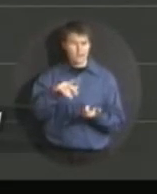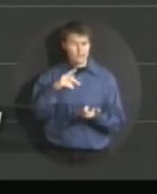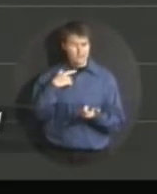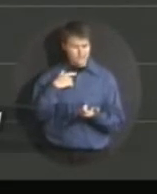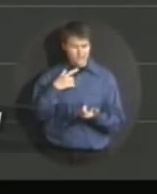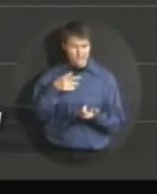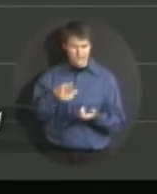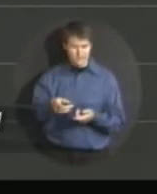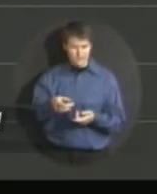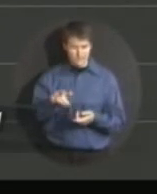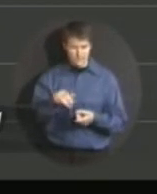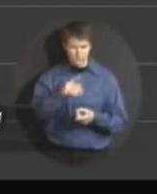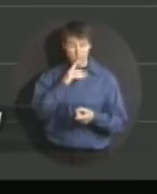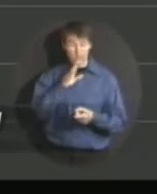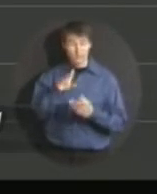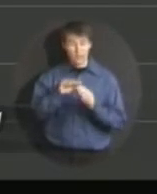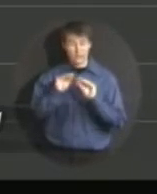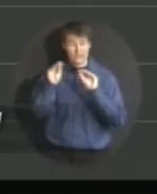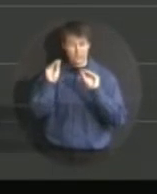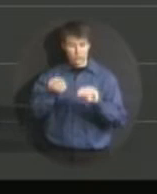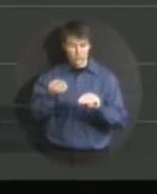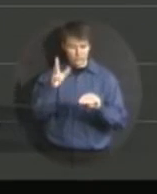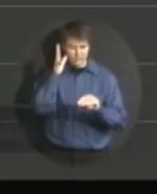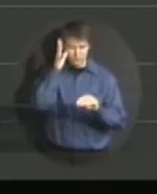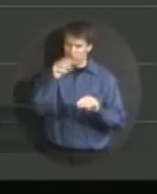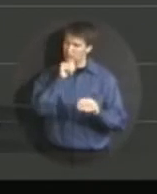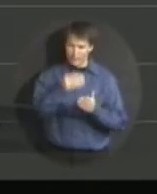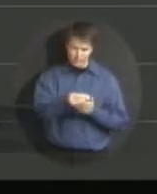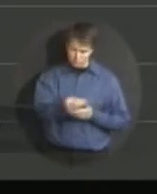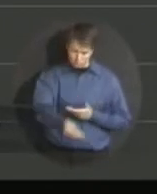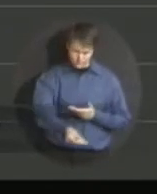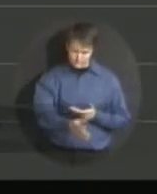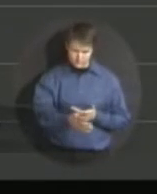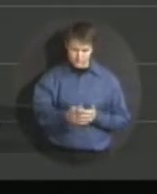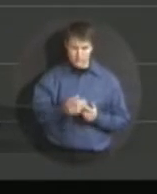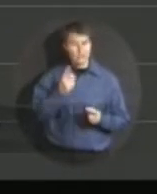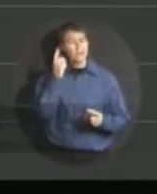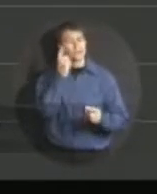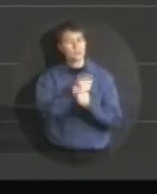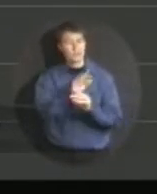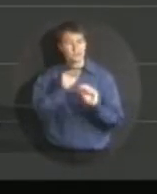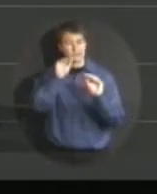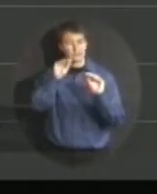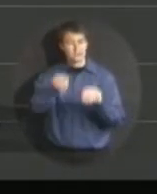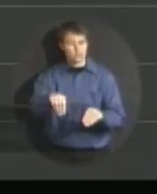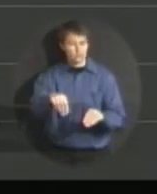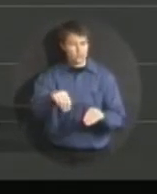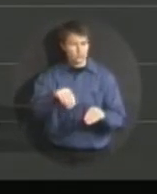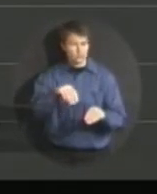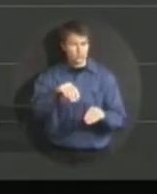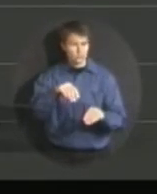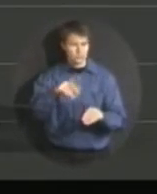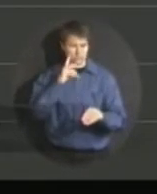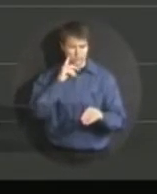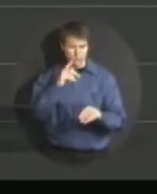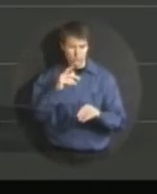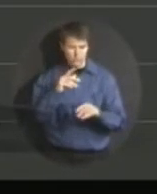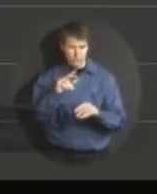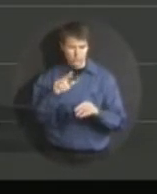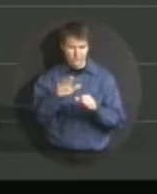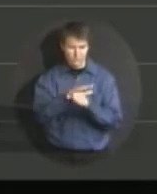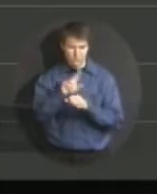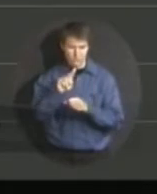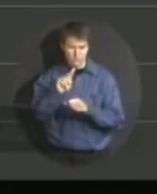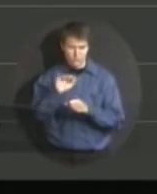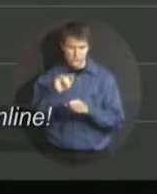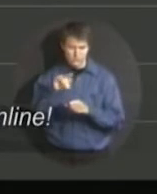we're talking about the installation in the future, not the purchase. That's correct, the installation of the full units. Okay. We